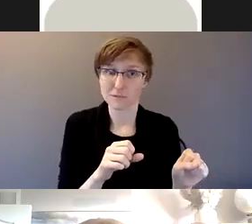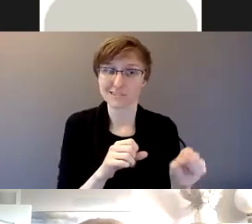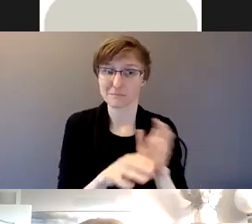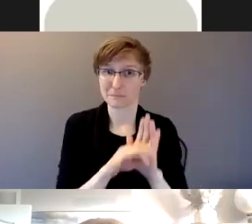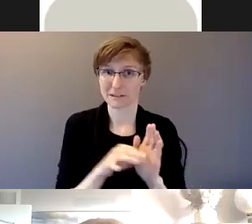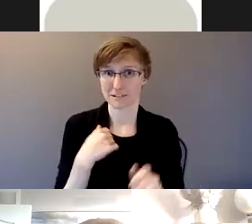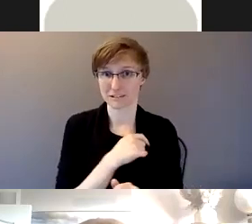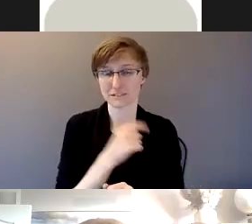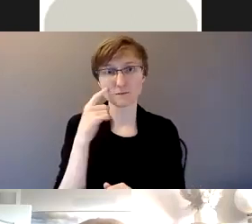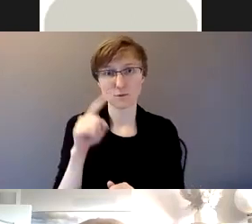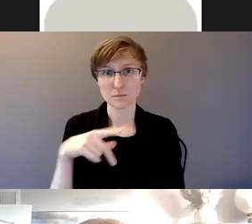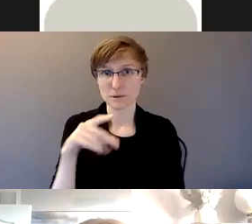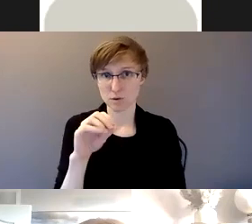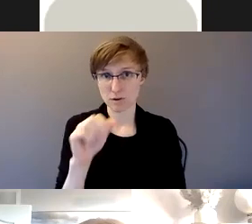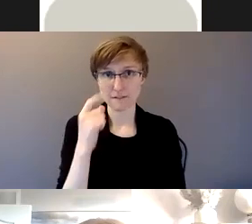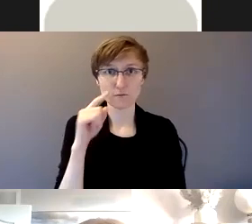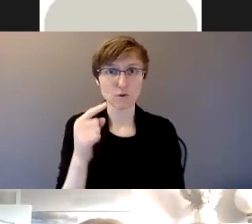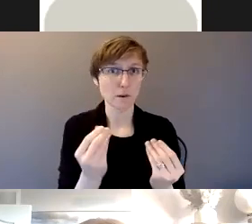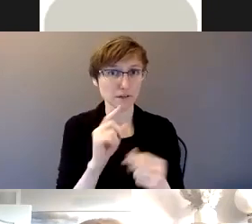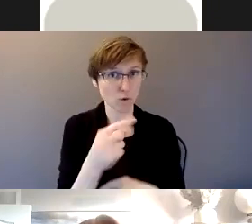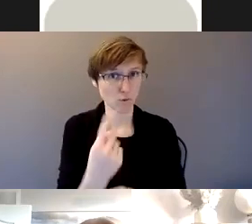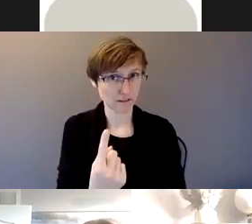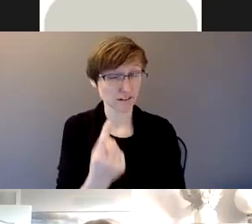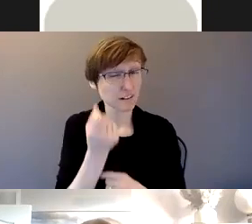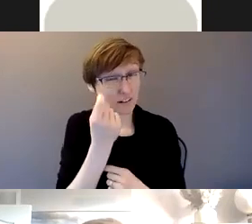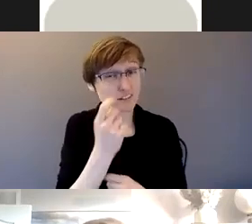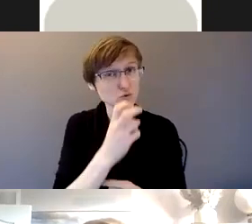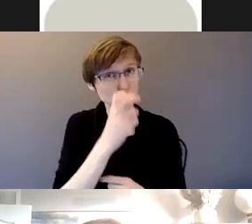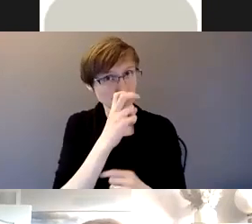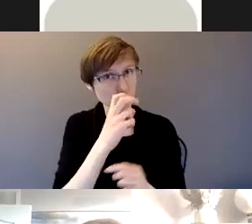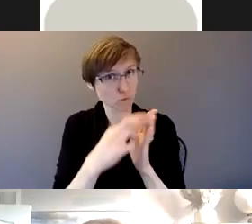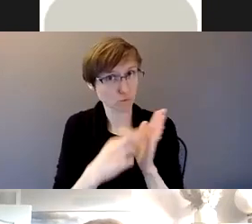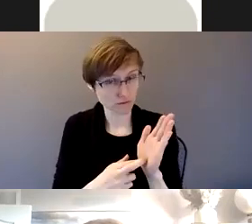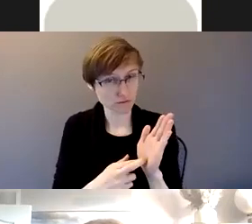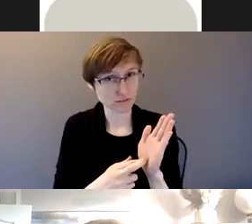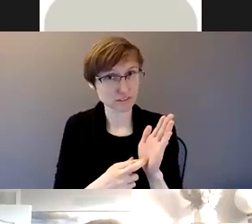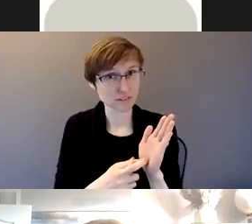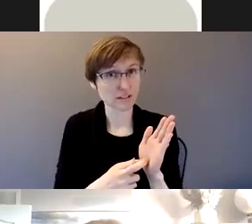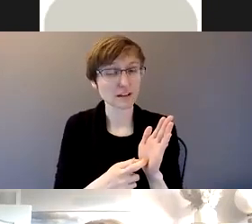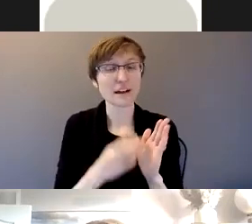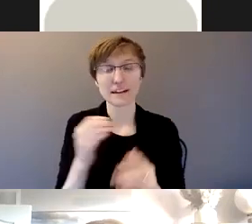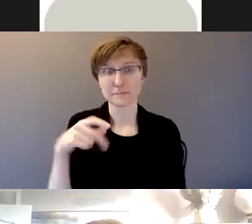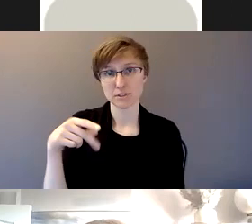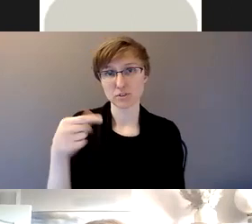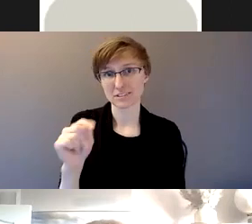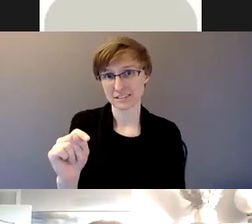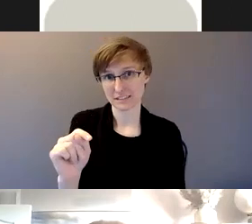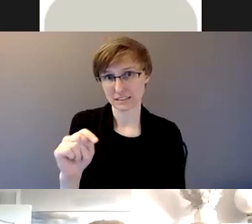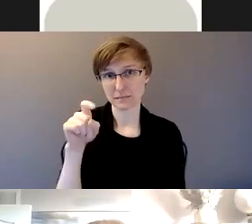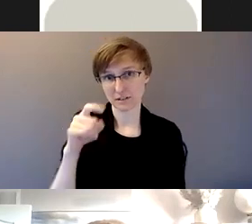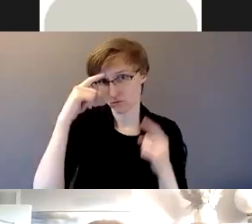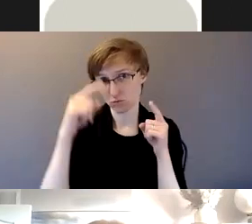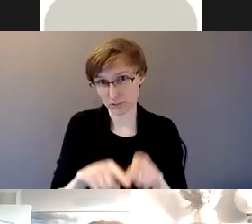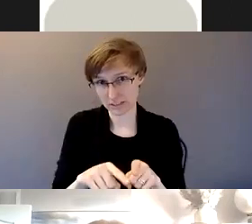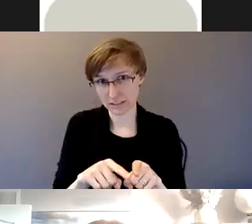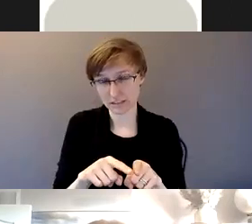only. There are strict rules about what happens if and when that happens, and the PGT himself must agree to it. So it's very, very rare.